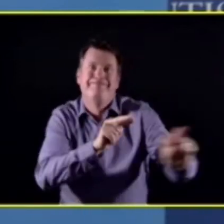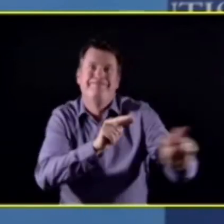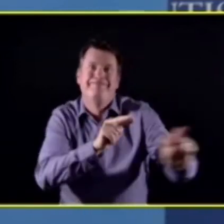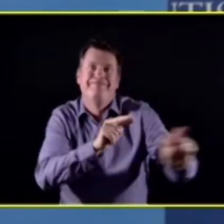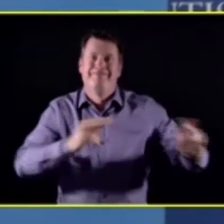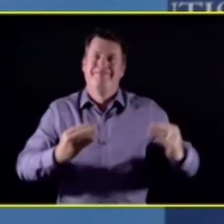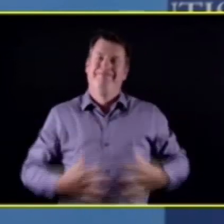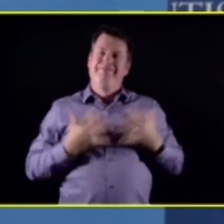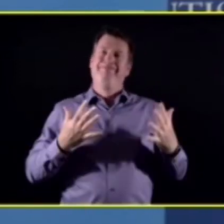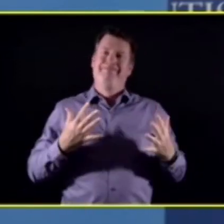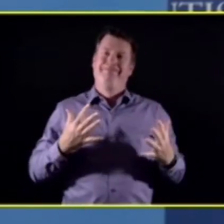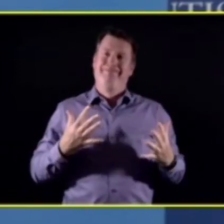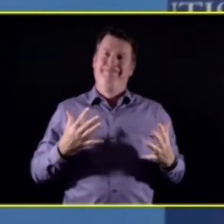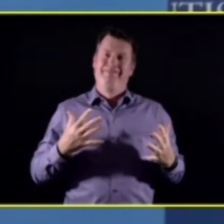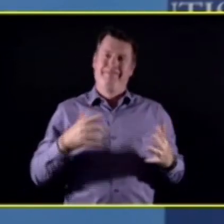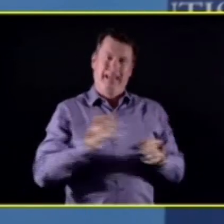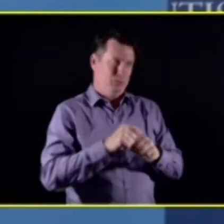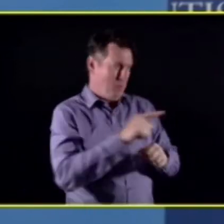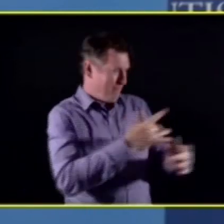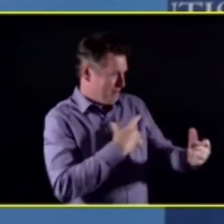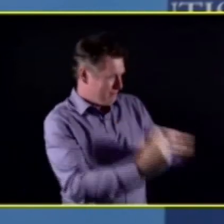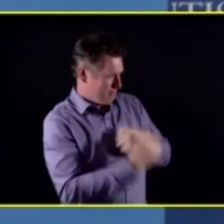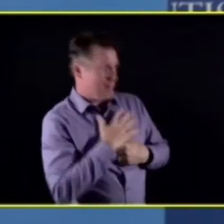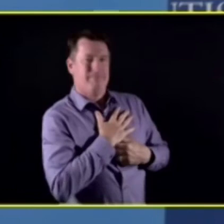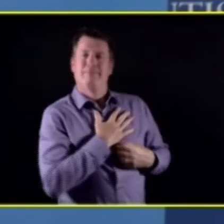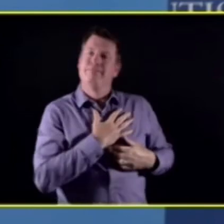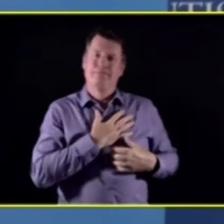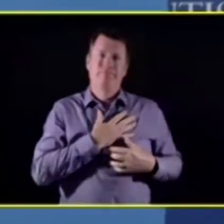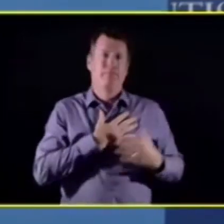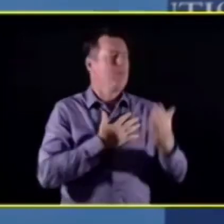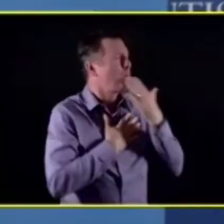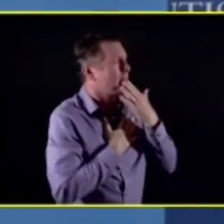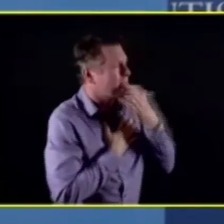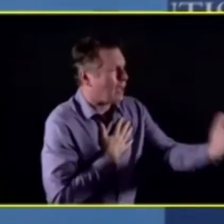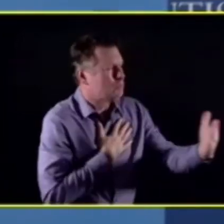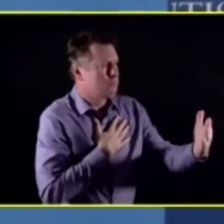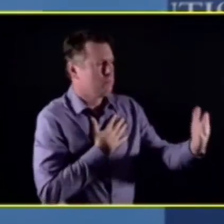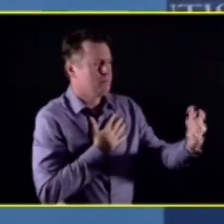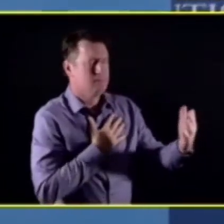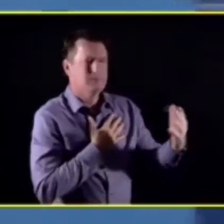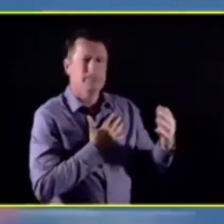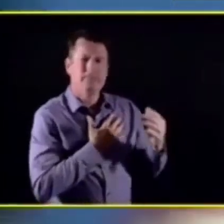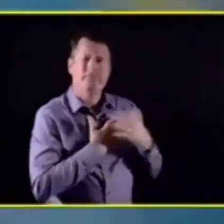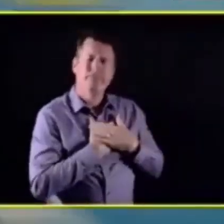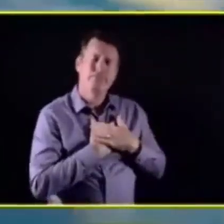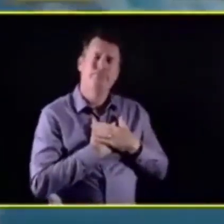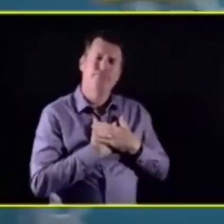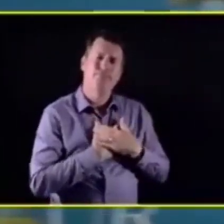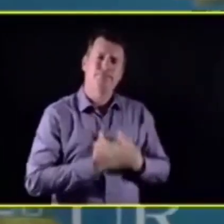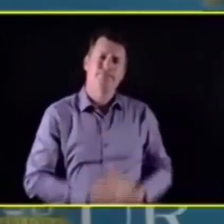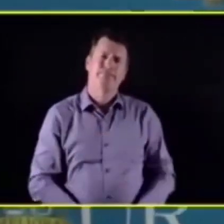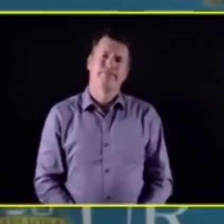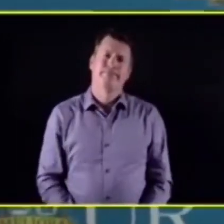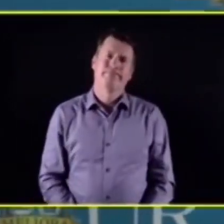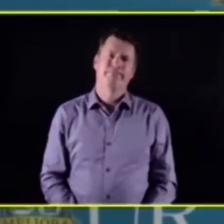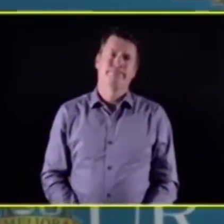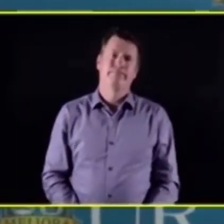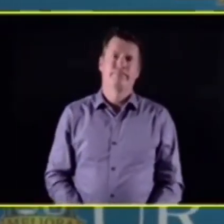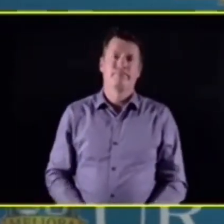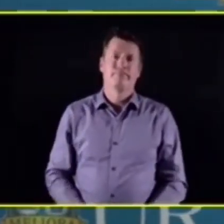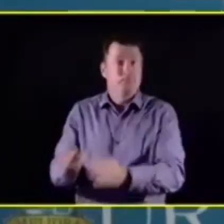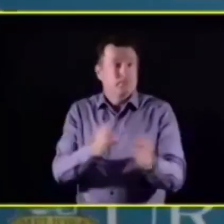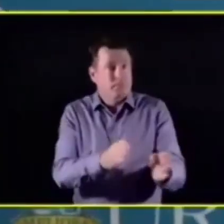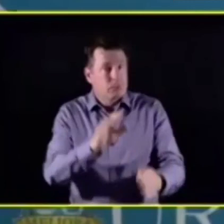all staff. So thank you very much. And Jane, I'll let you offer any final thoughts about UR Medicine Home Care. Thank